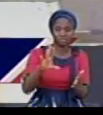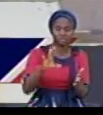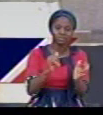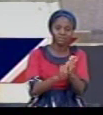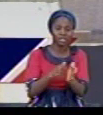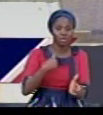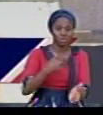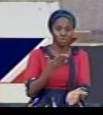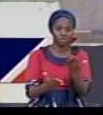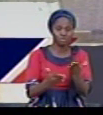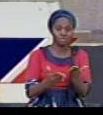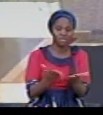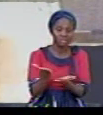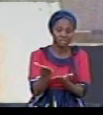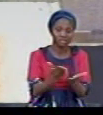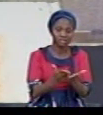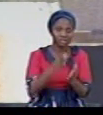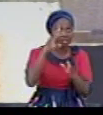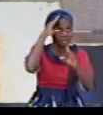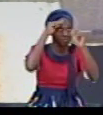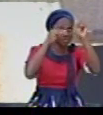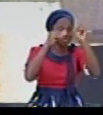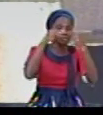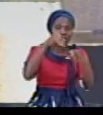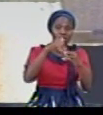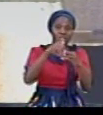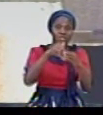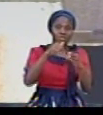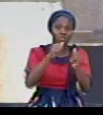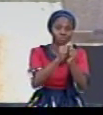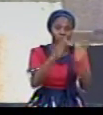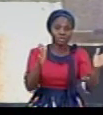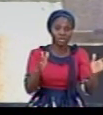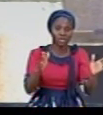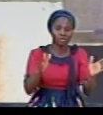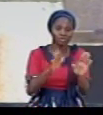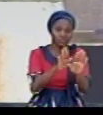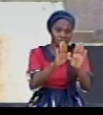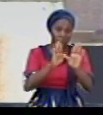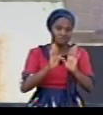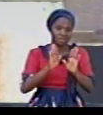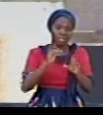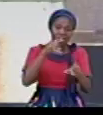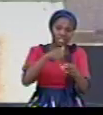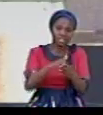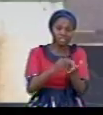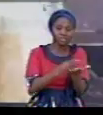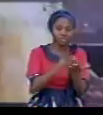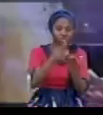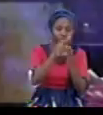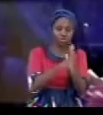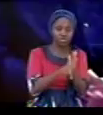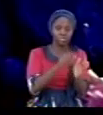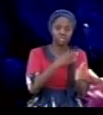without fear, in holiness and righteousness before him.